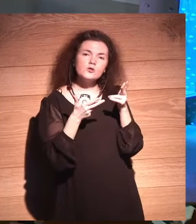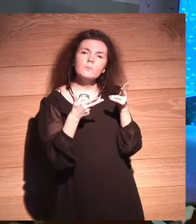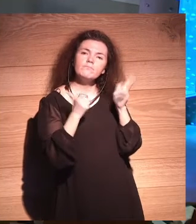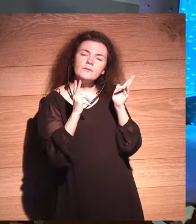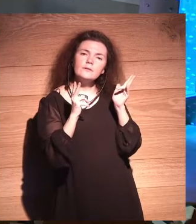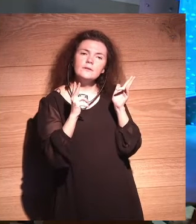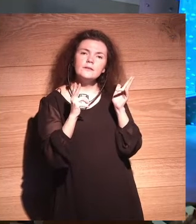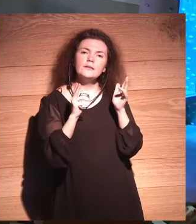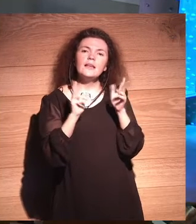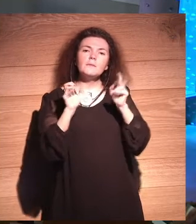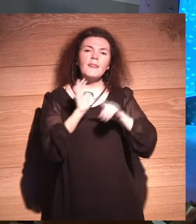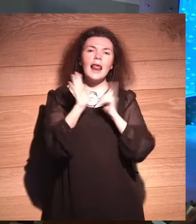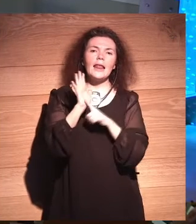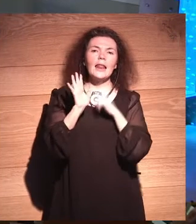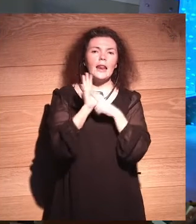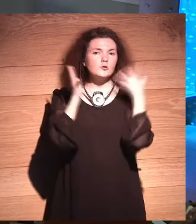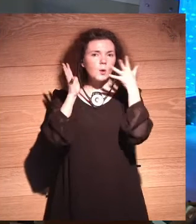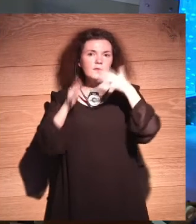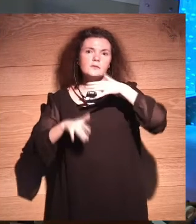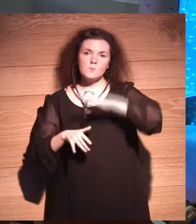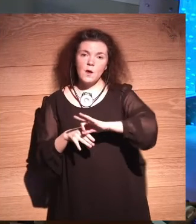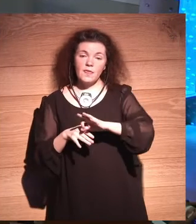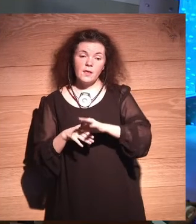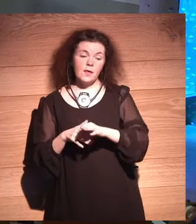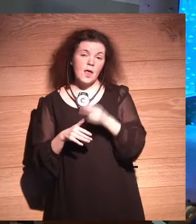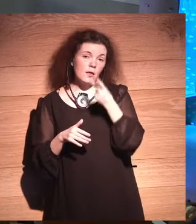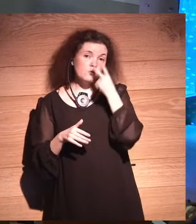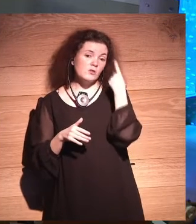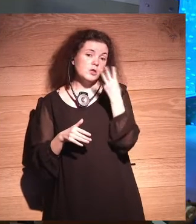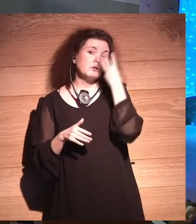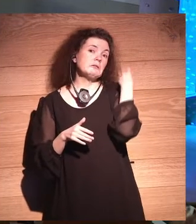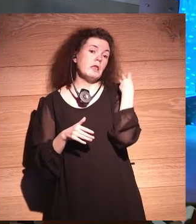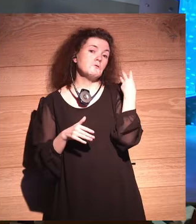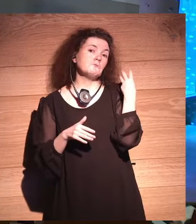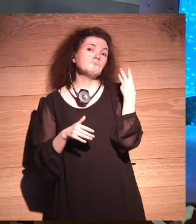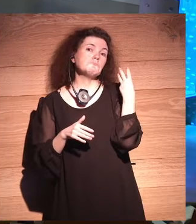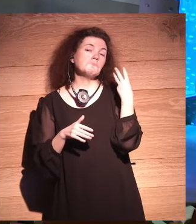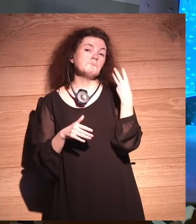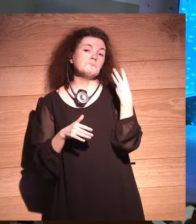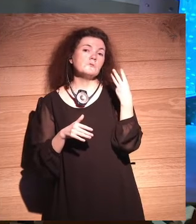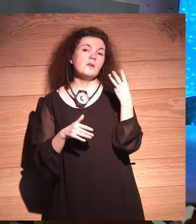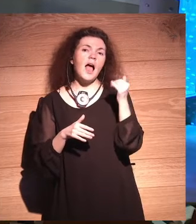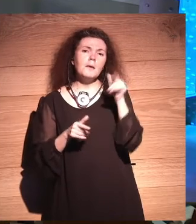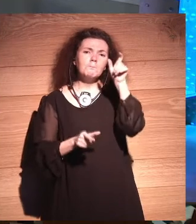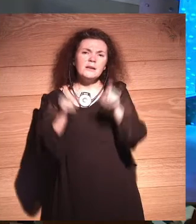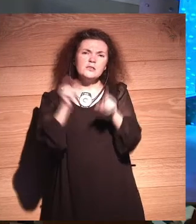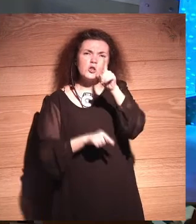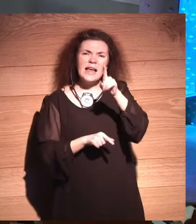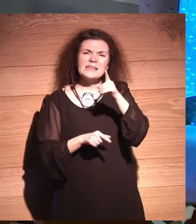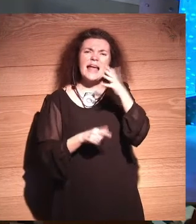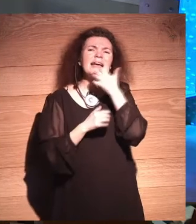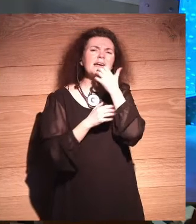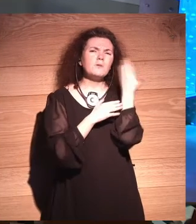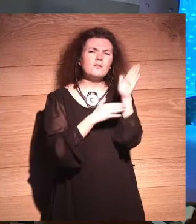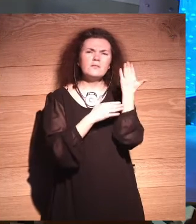Around the world, just in the last 2 or 3 years, we have 100 examples. This is the map that we've put up online at a